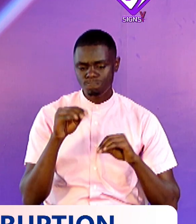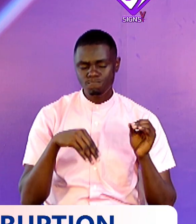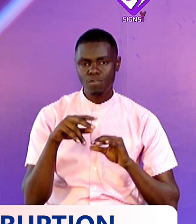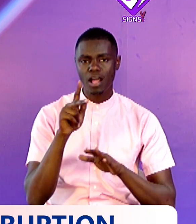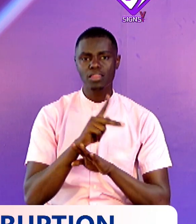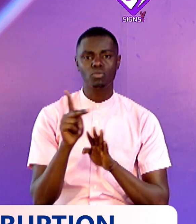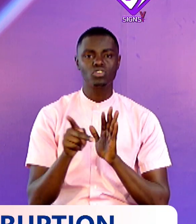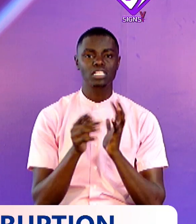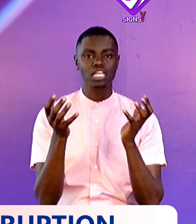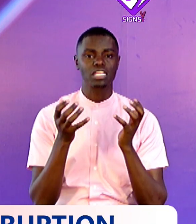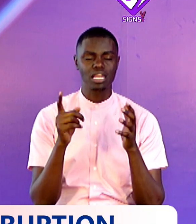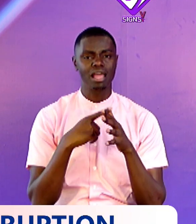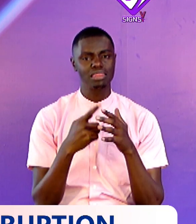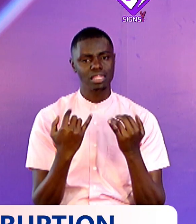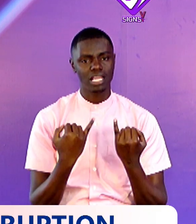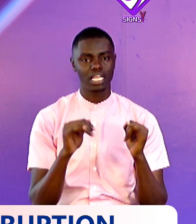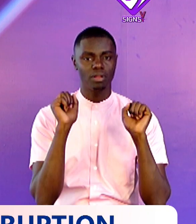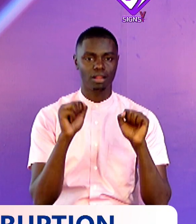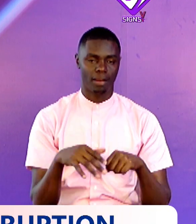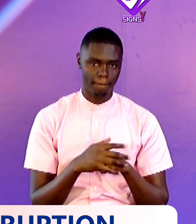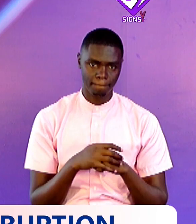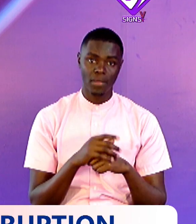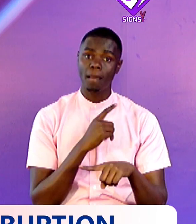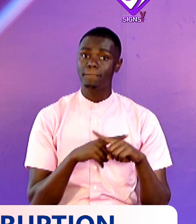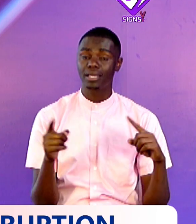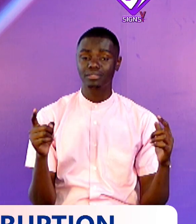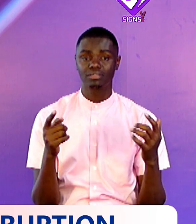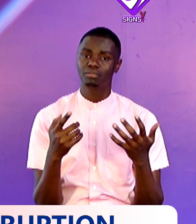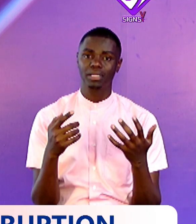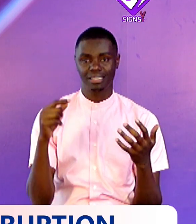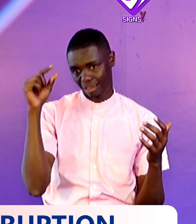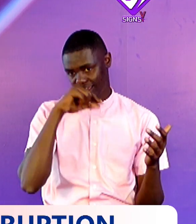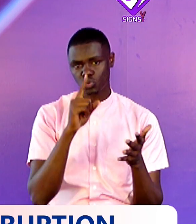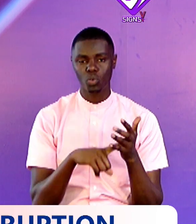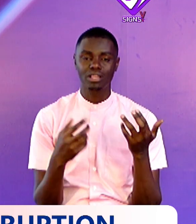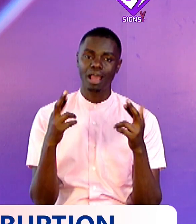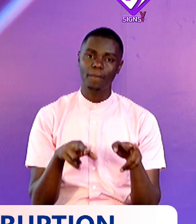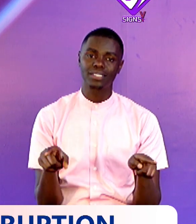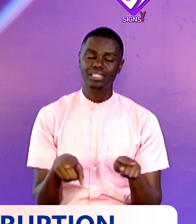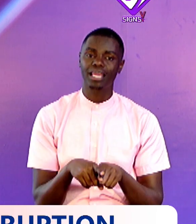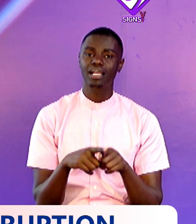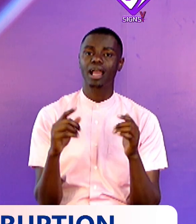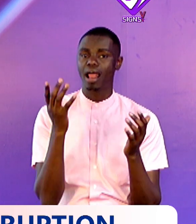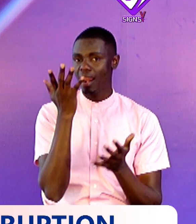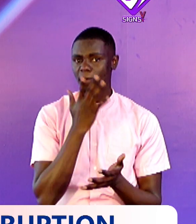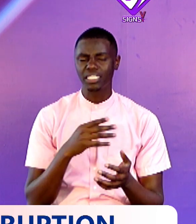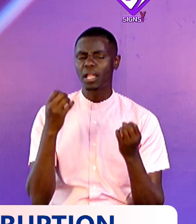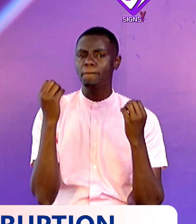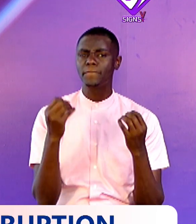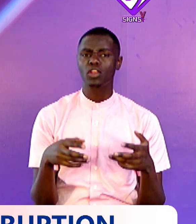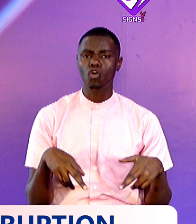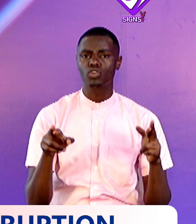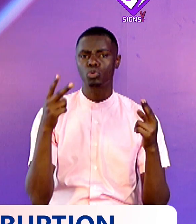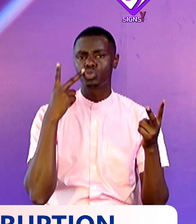they need and they implement it. And guess what? It happened like magic. Many of the roads you see in the counties right